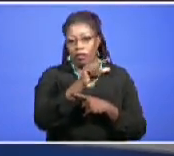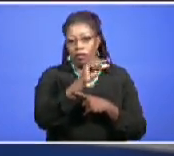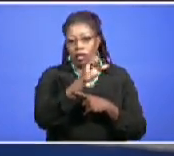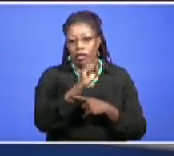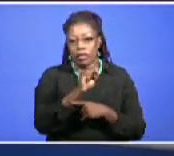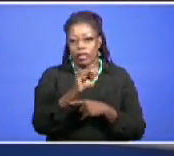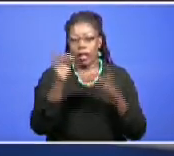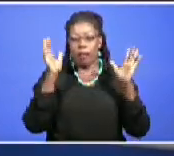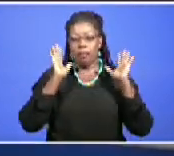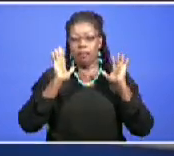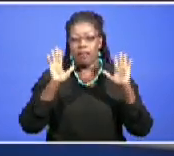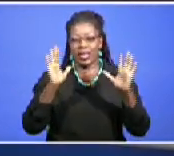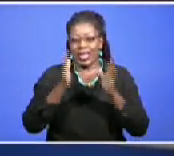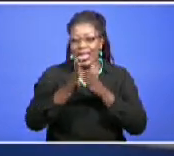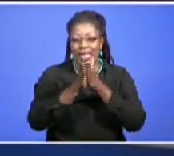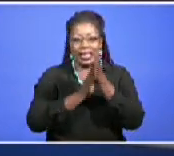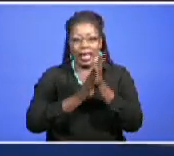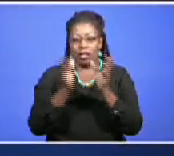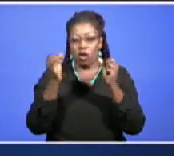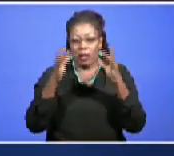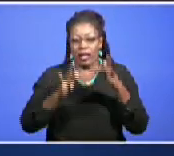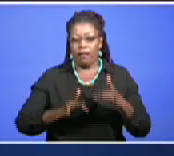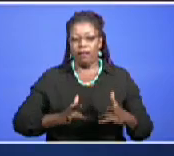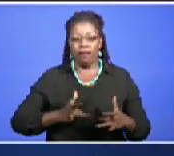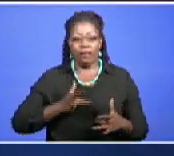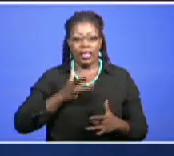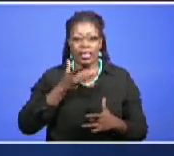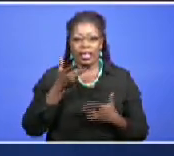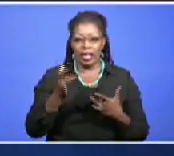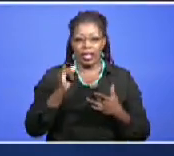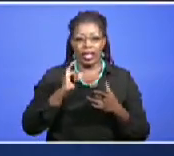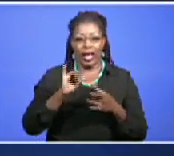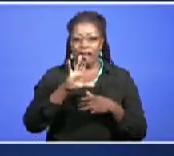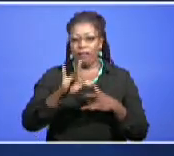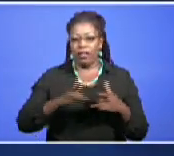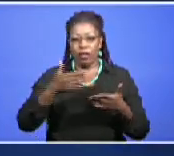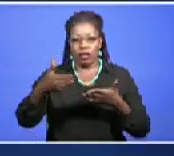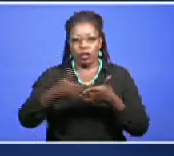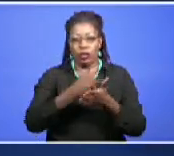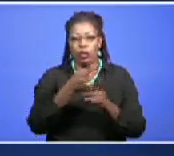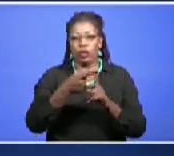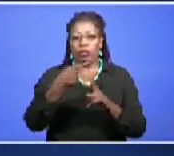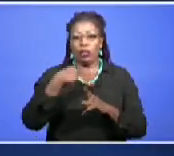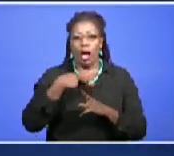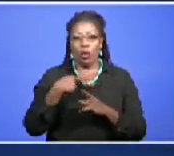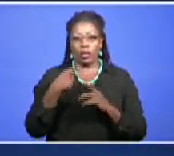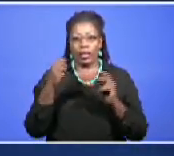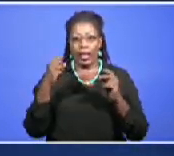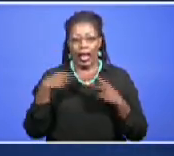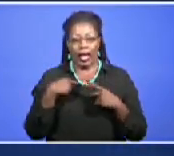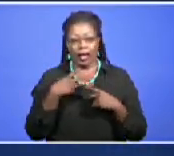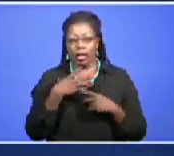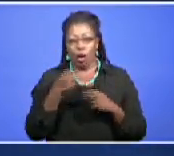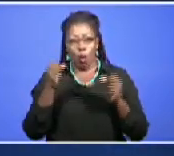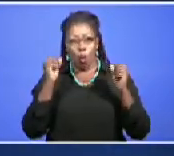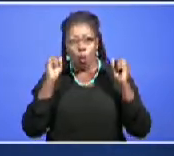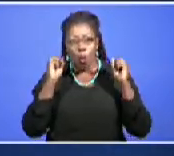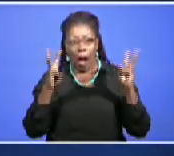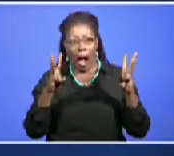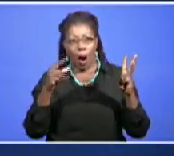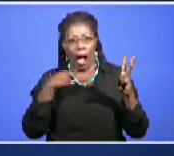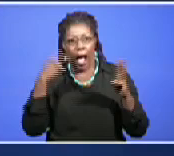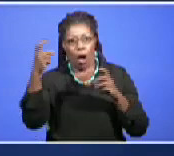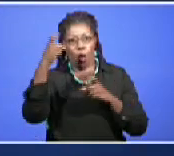exciting. It was so many feelings, and it was a feeling that was completely new to me. I was like, wow, I won?